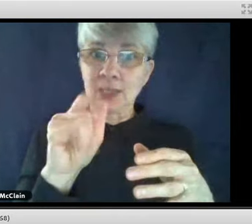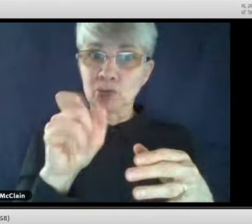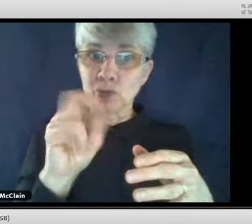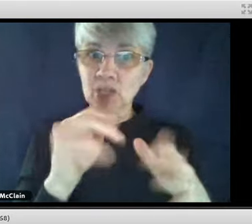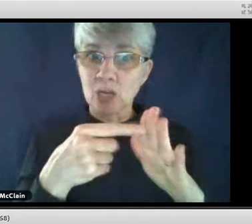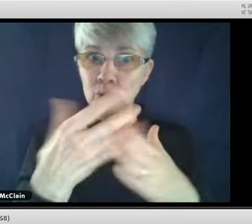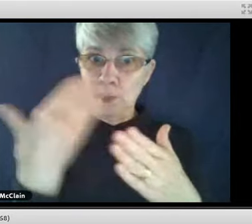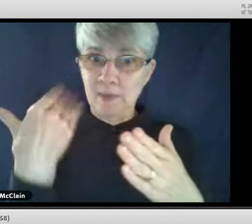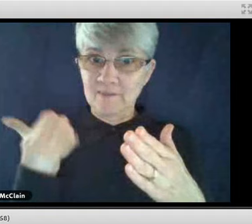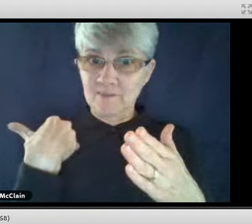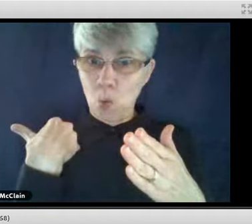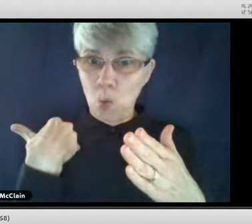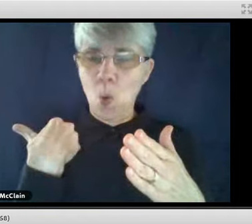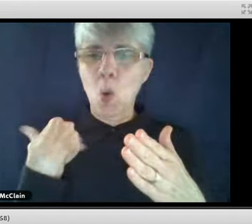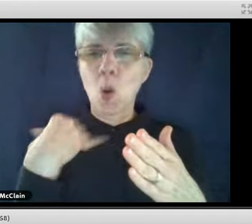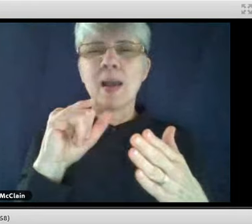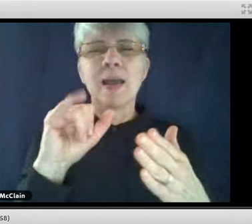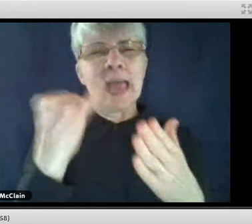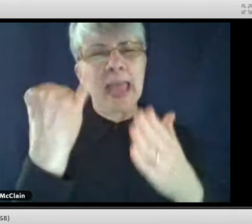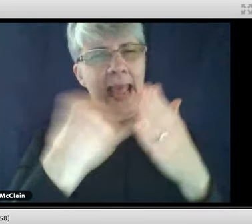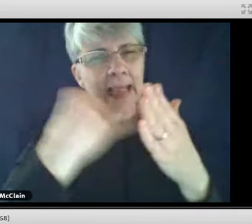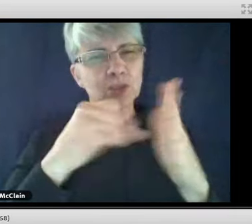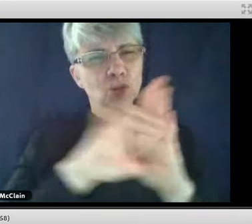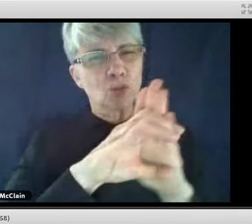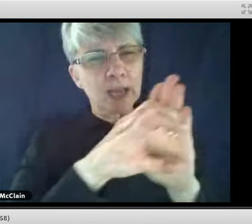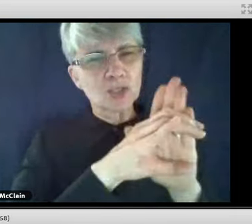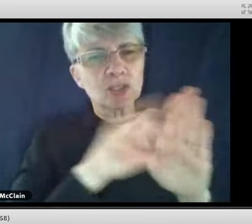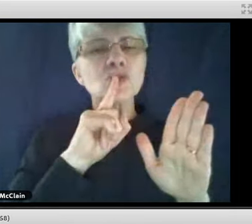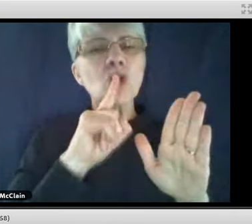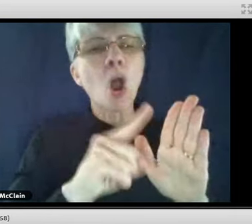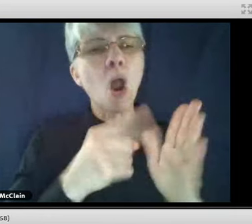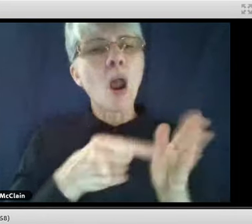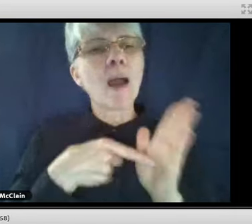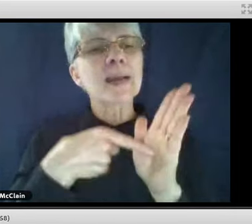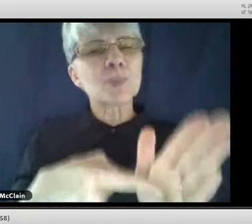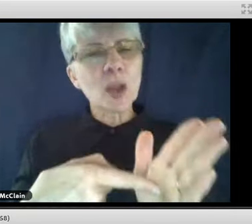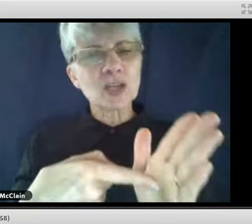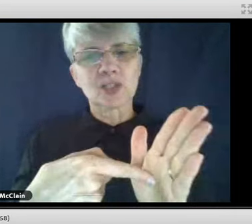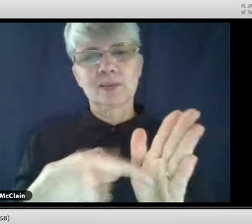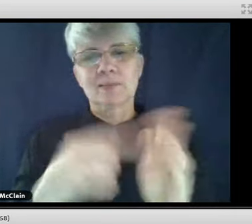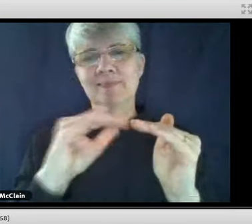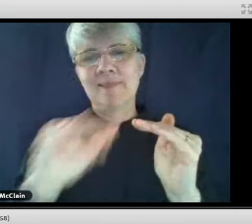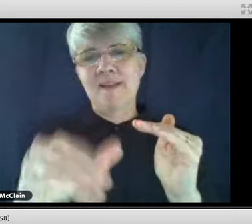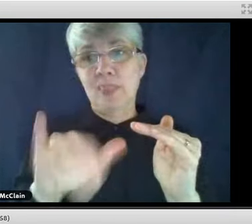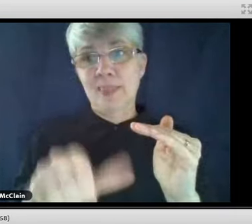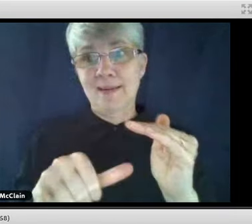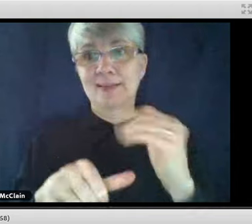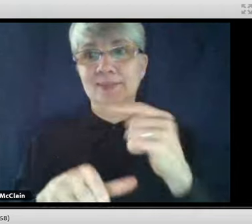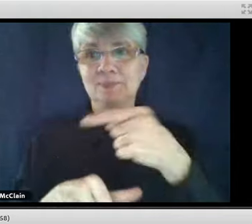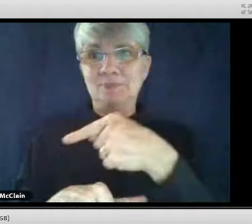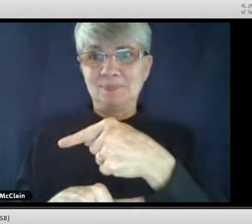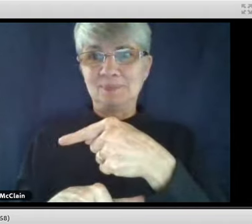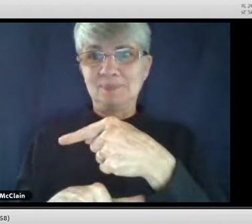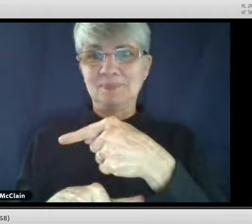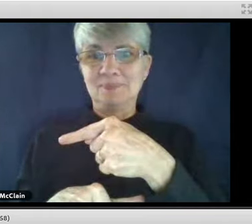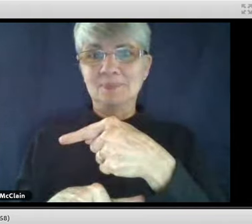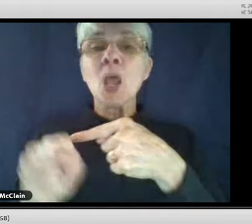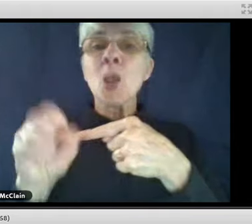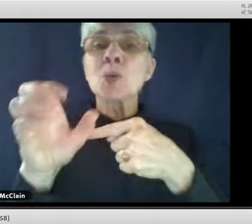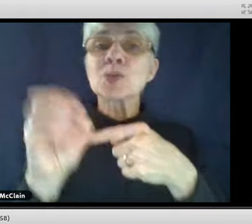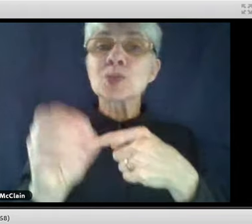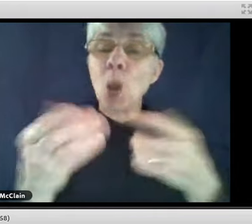before, illustrations are a expression level difference.